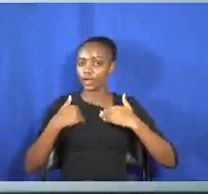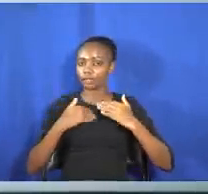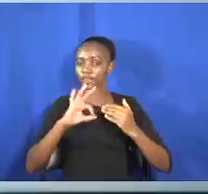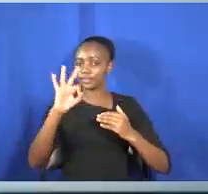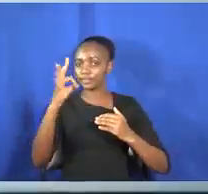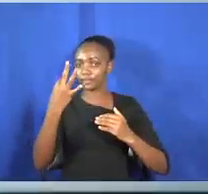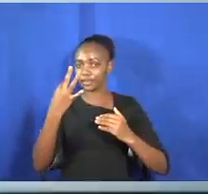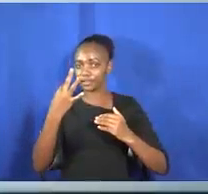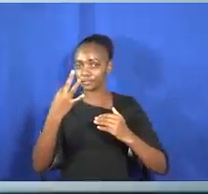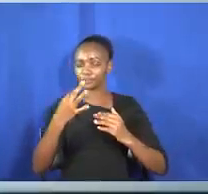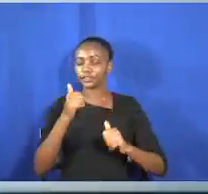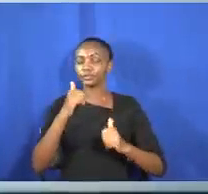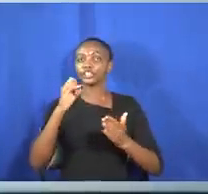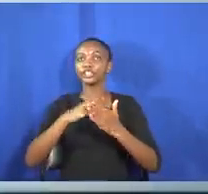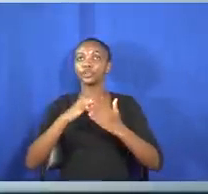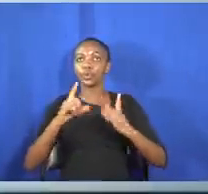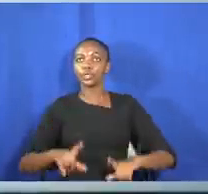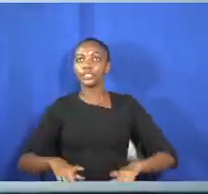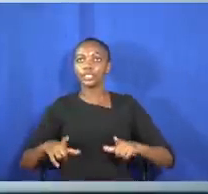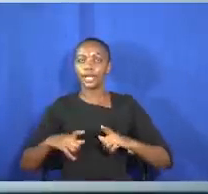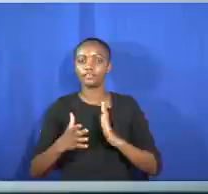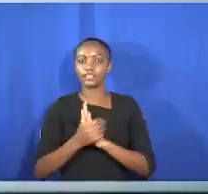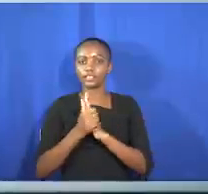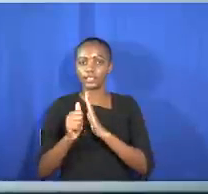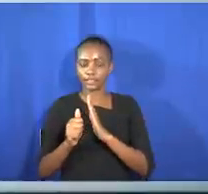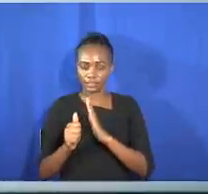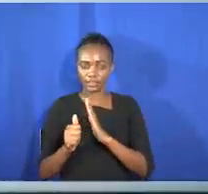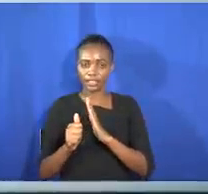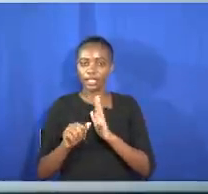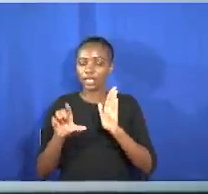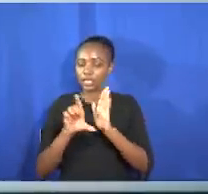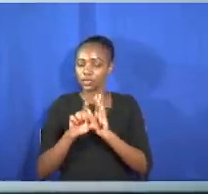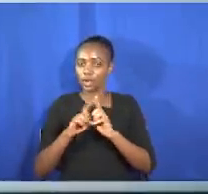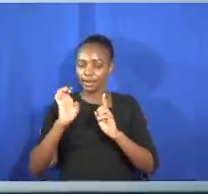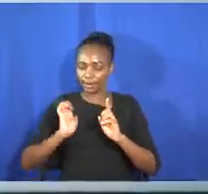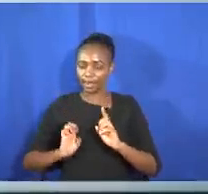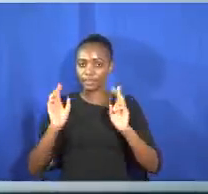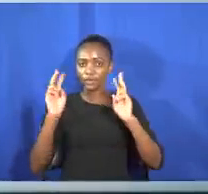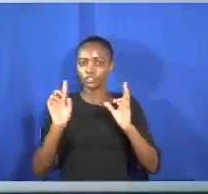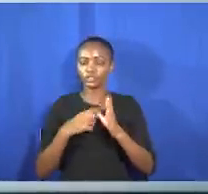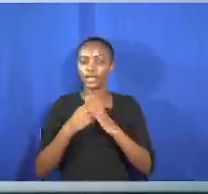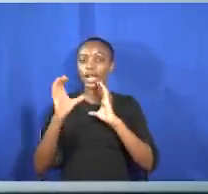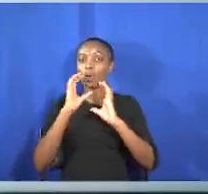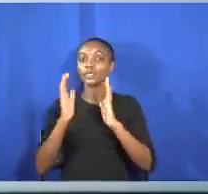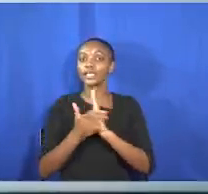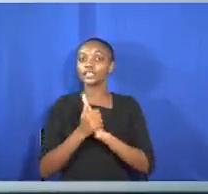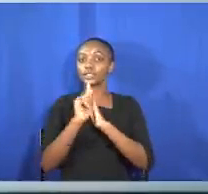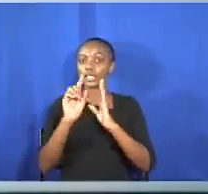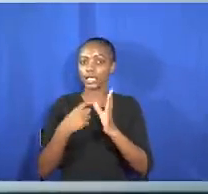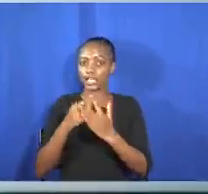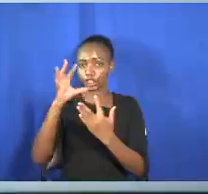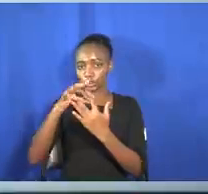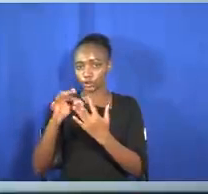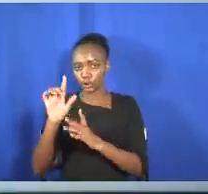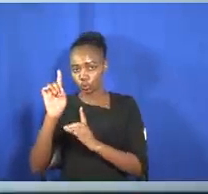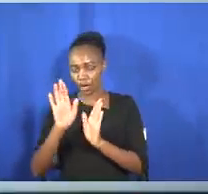tracks. And then they will have that running area, life skills in arts, legal and ethical issues in art, communication skills. And then they will